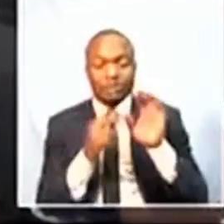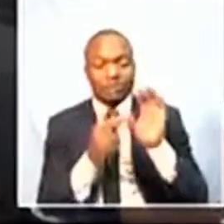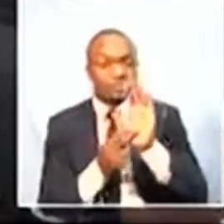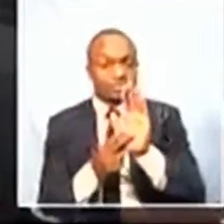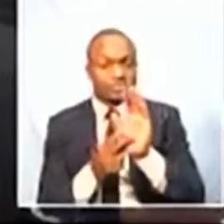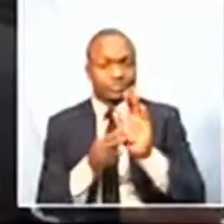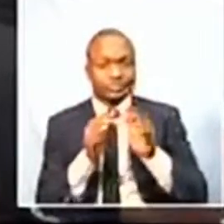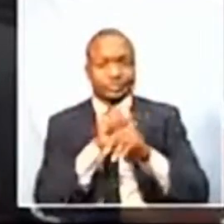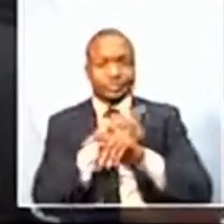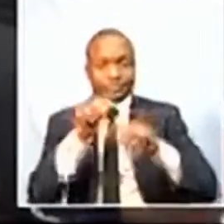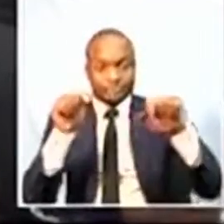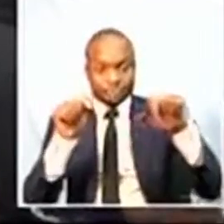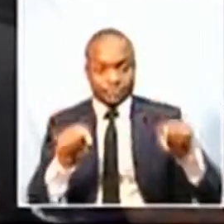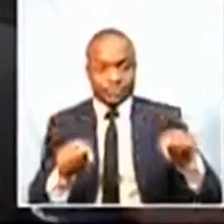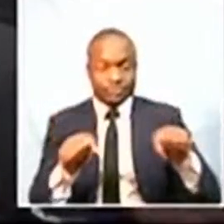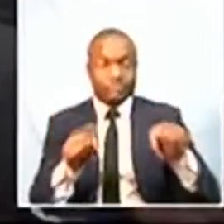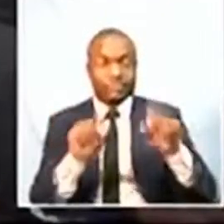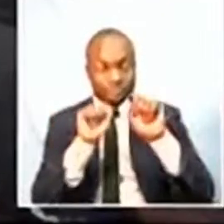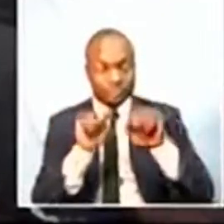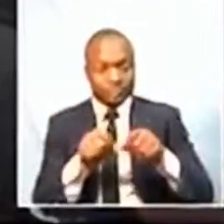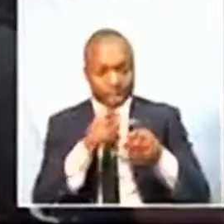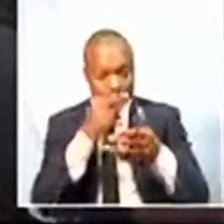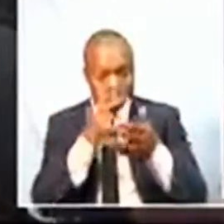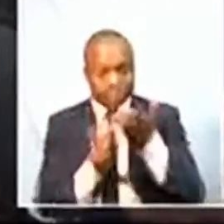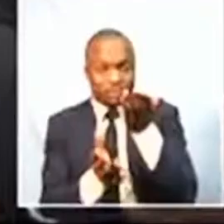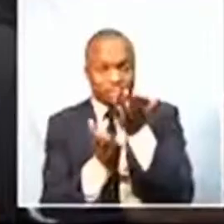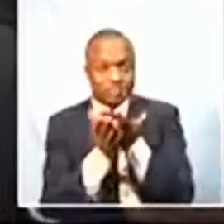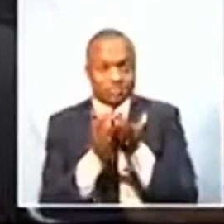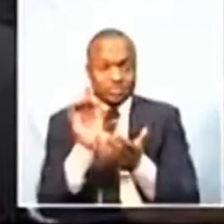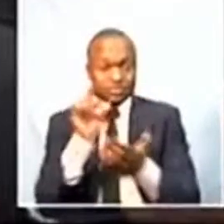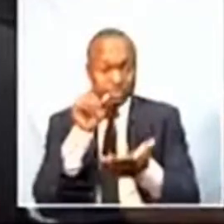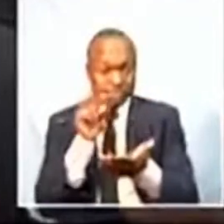in the table below. Refer to Appendix 8. Chair,